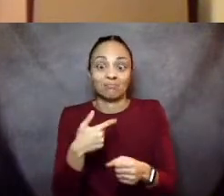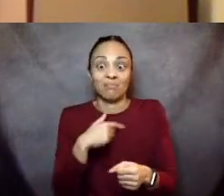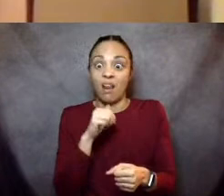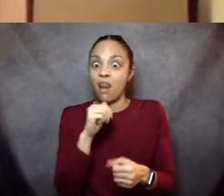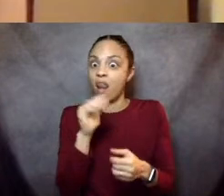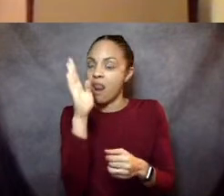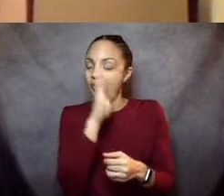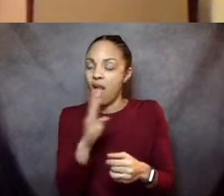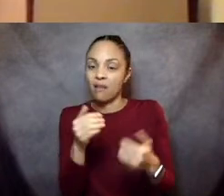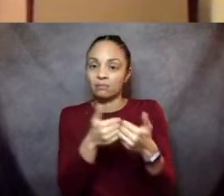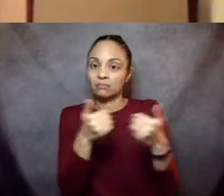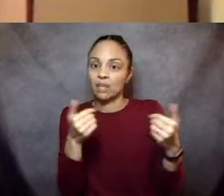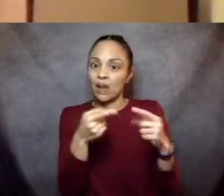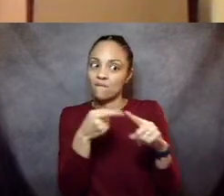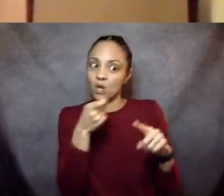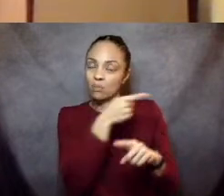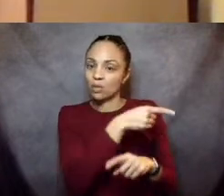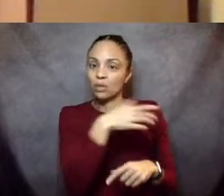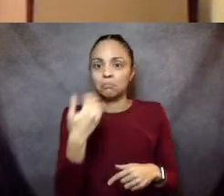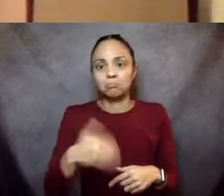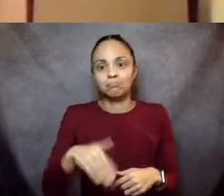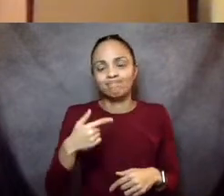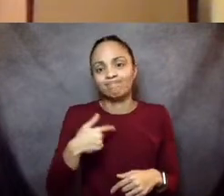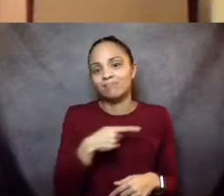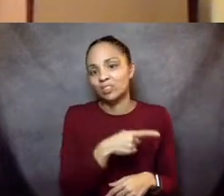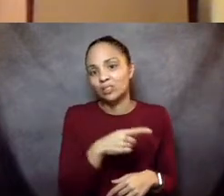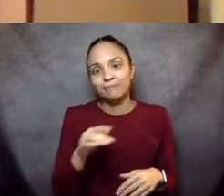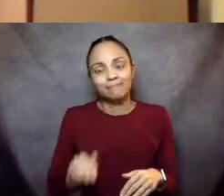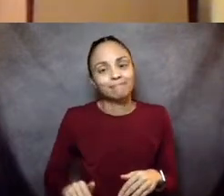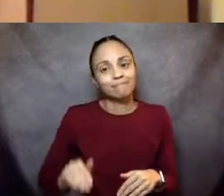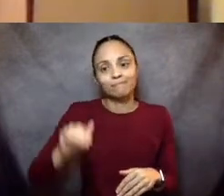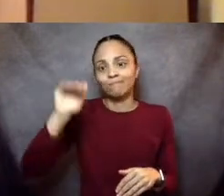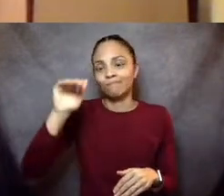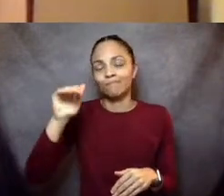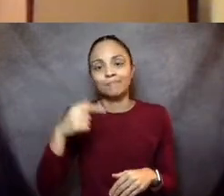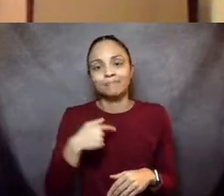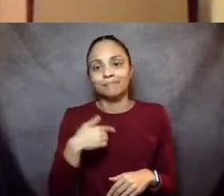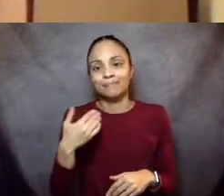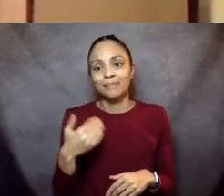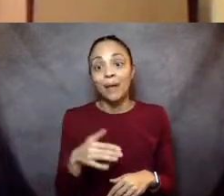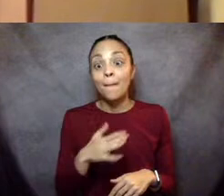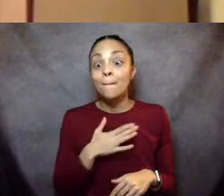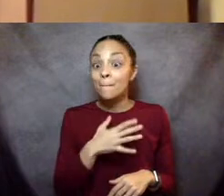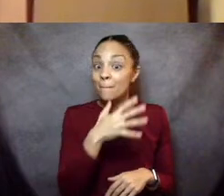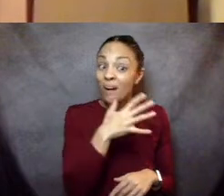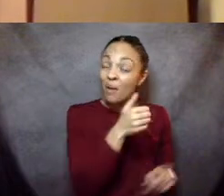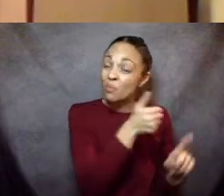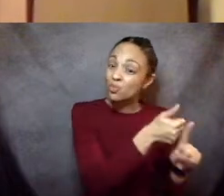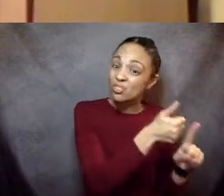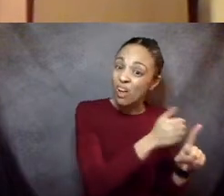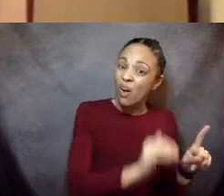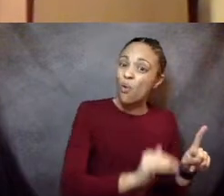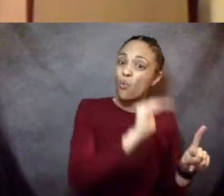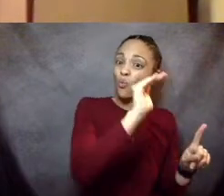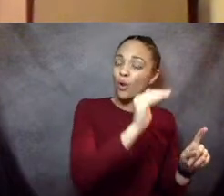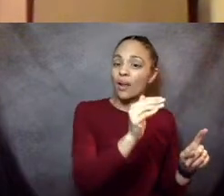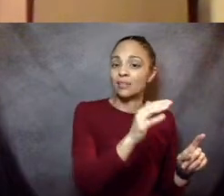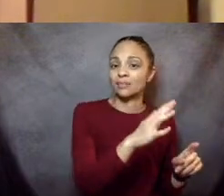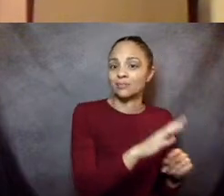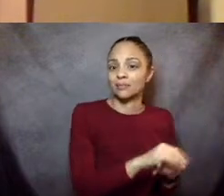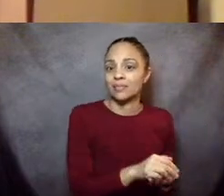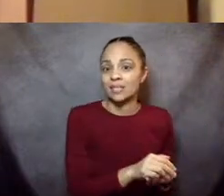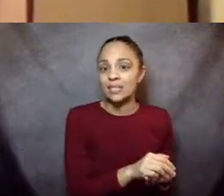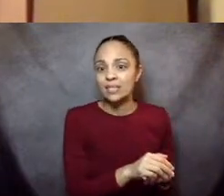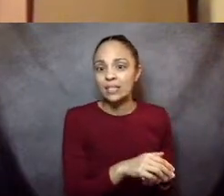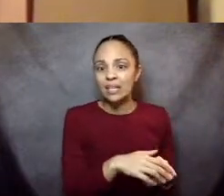And she was raised by an amazing woman who was actually her grandmother, who had an eighth grade education and